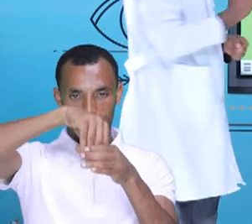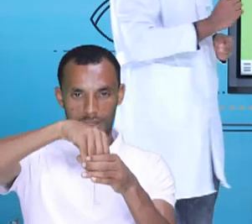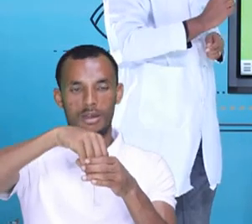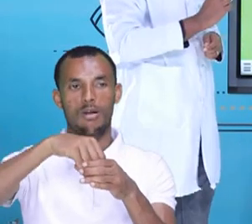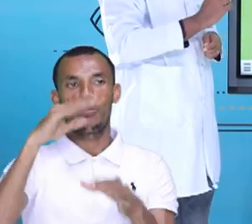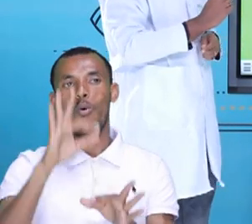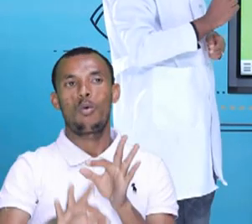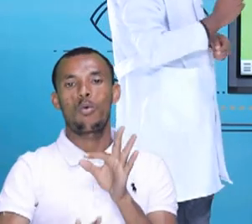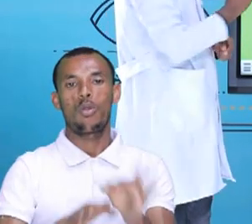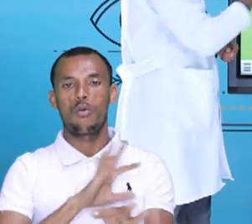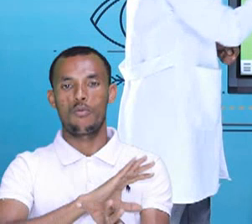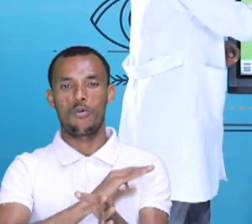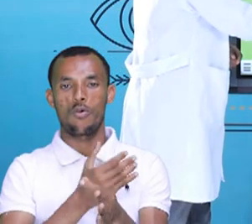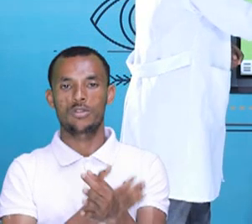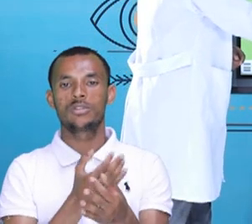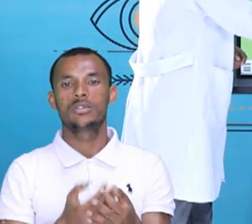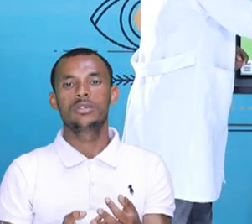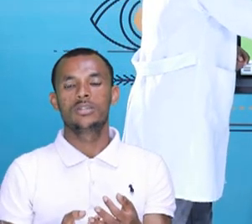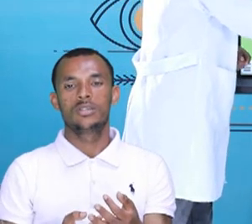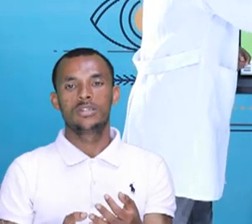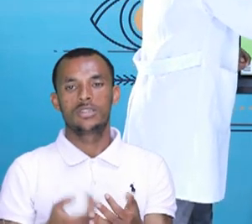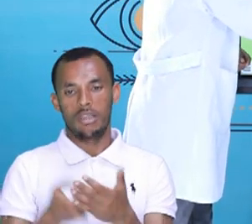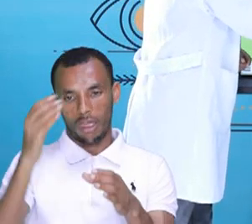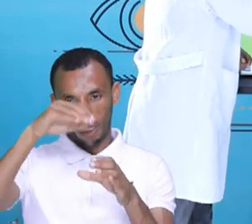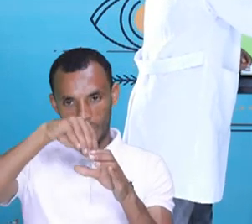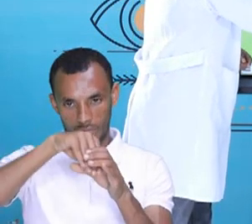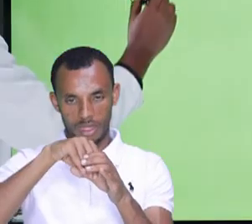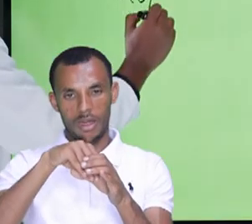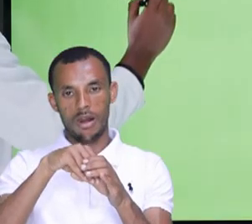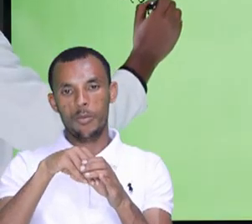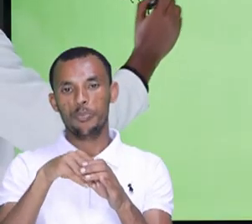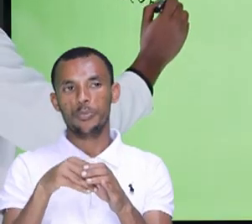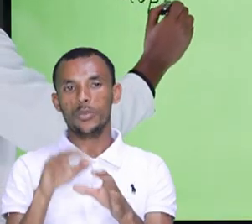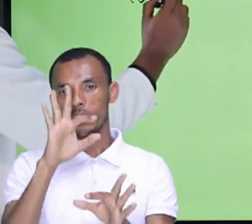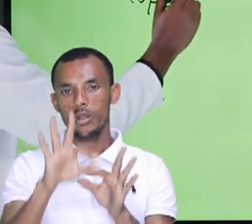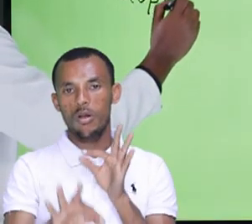intermolecular forces. This intermolecular force is dipole